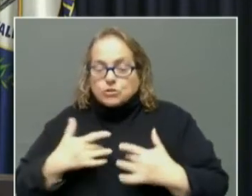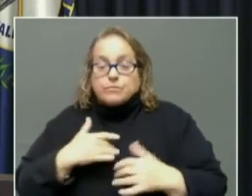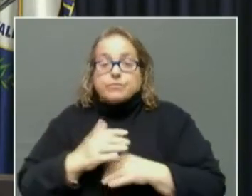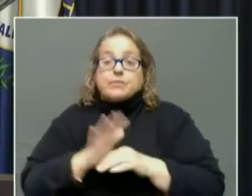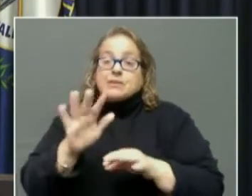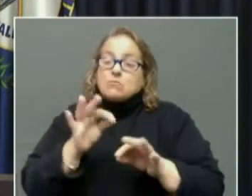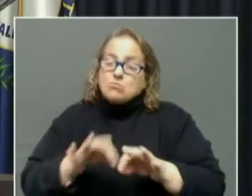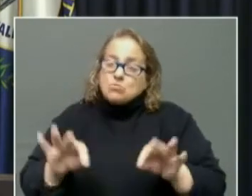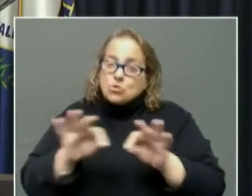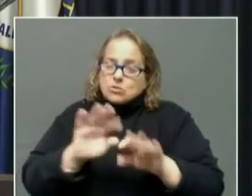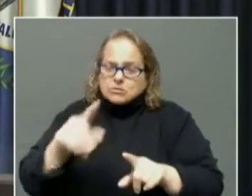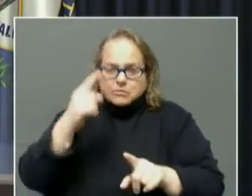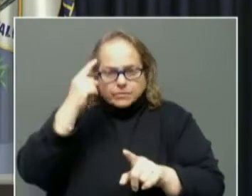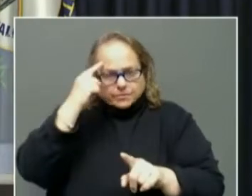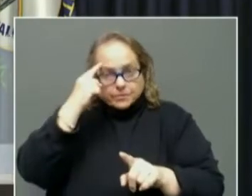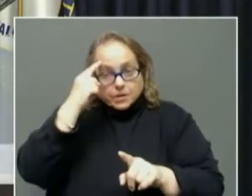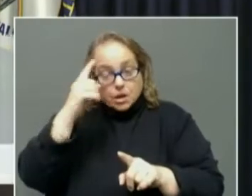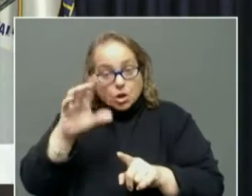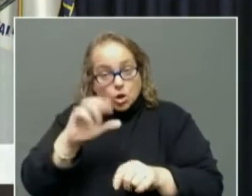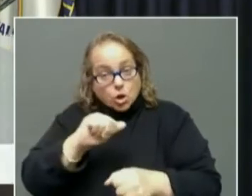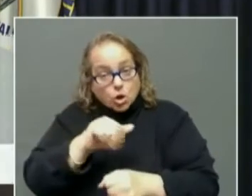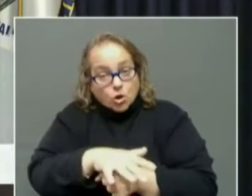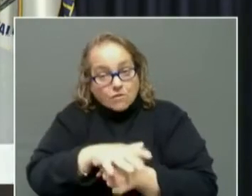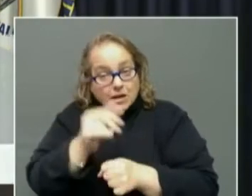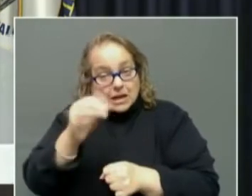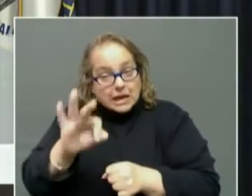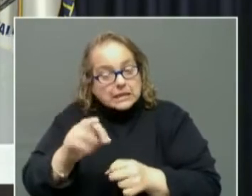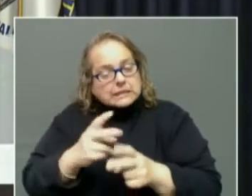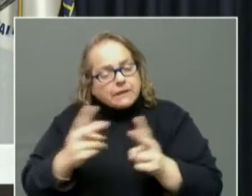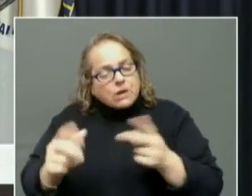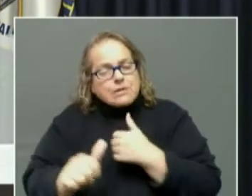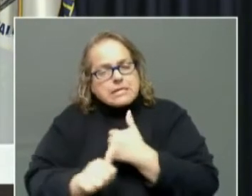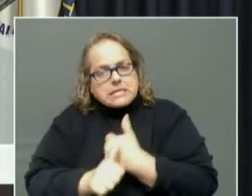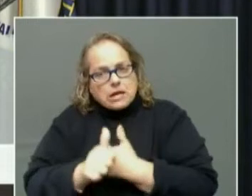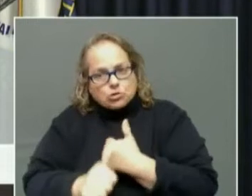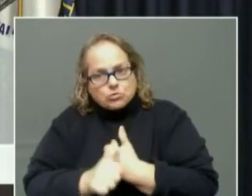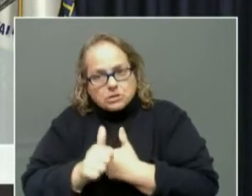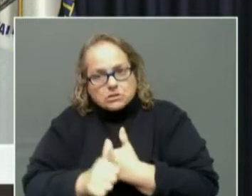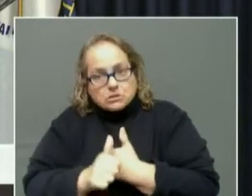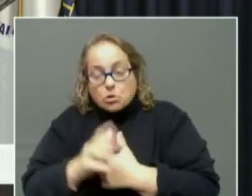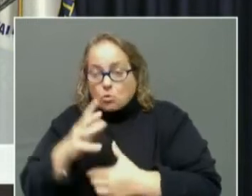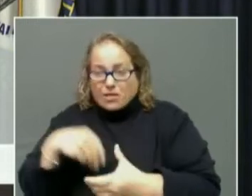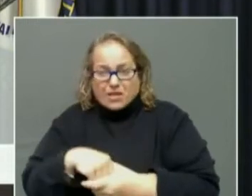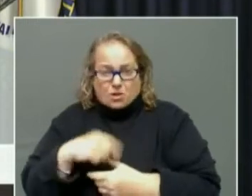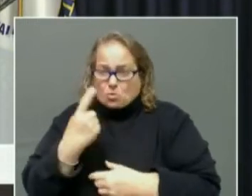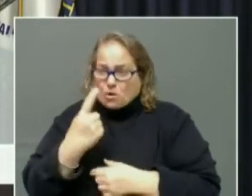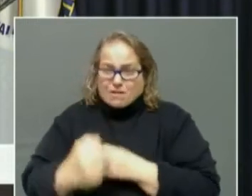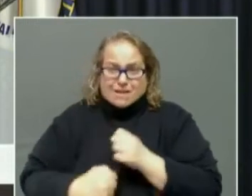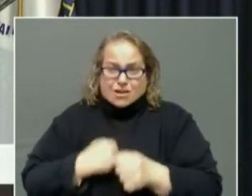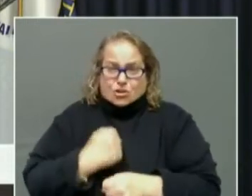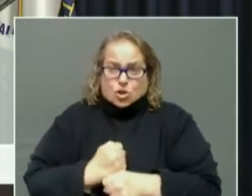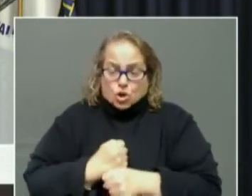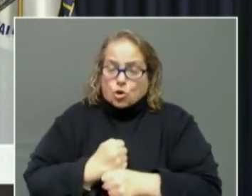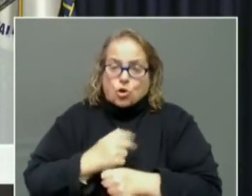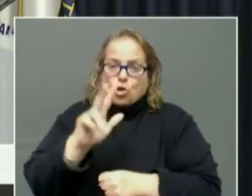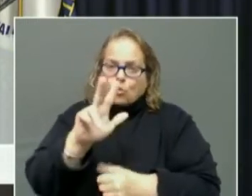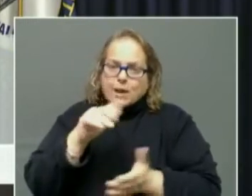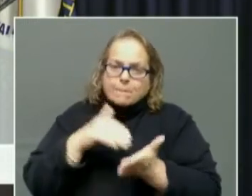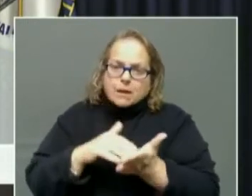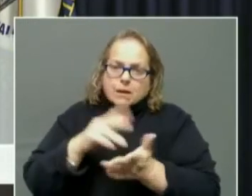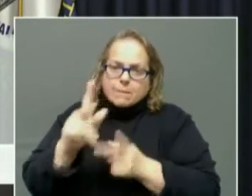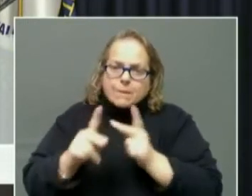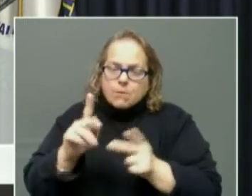that COVID-19 is a dangerous disease that in just a single year has taken the lives of nearly 3 million people